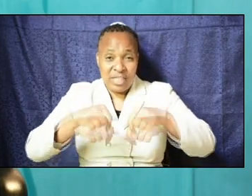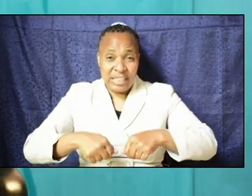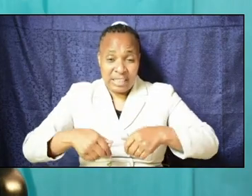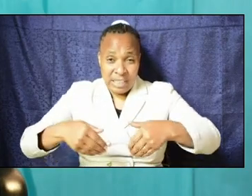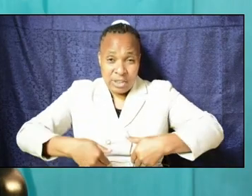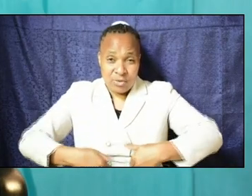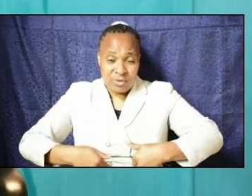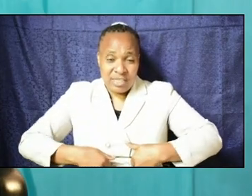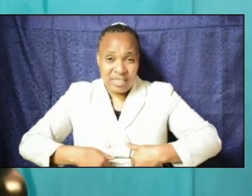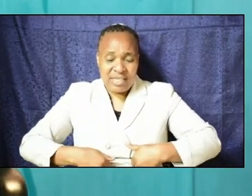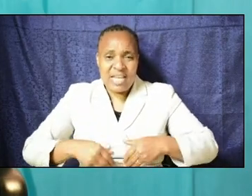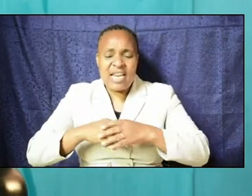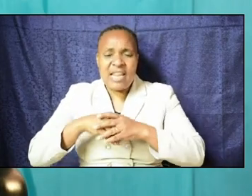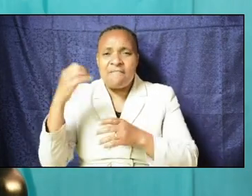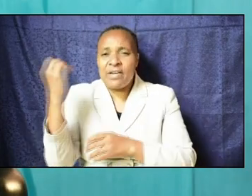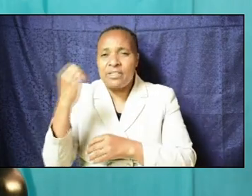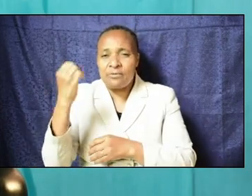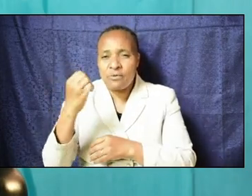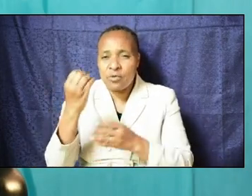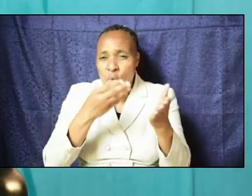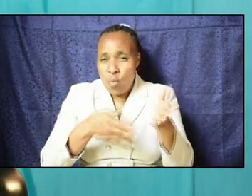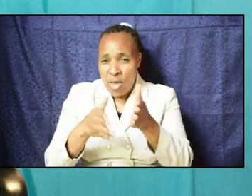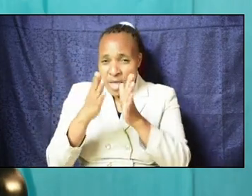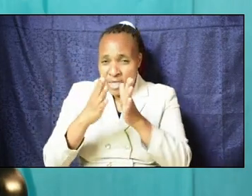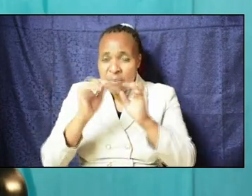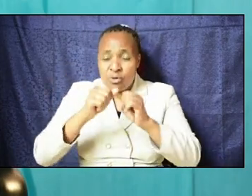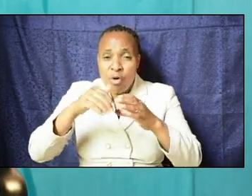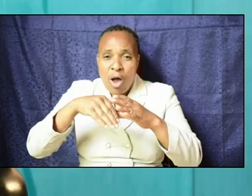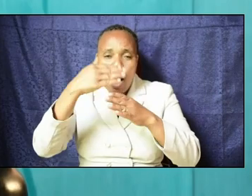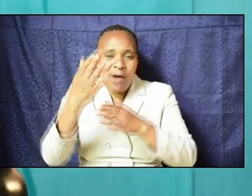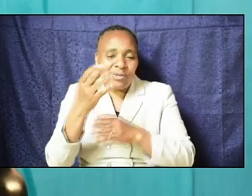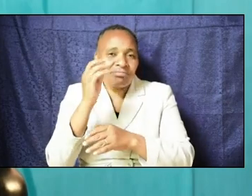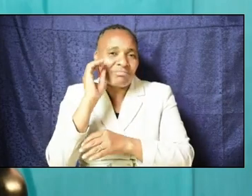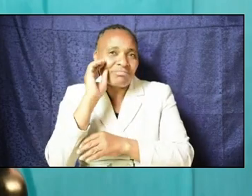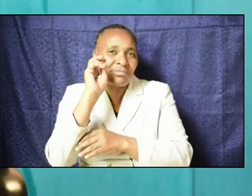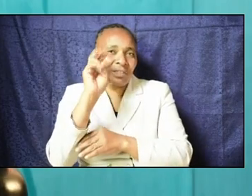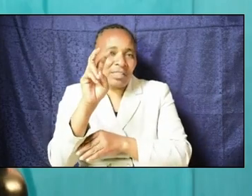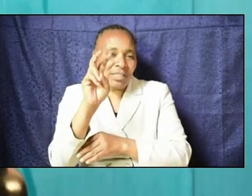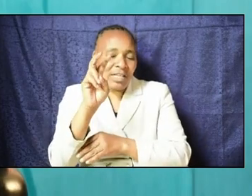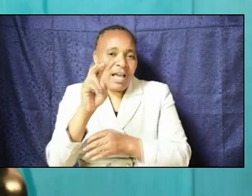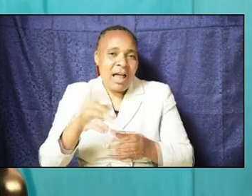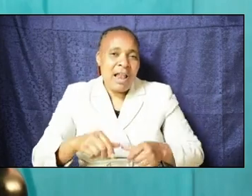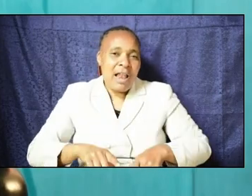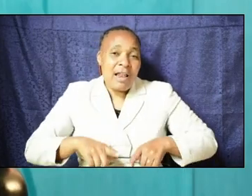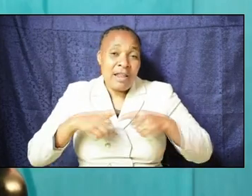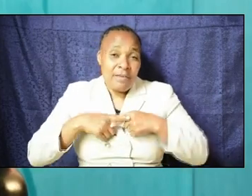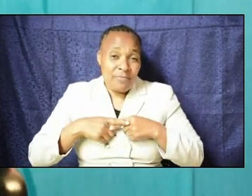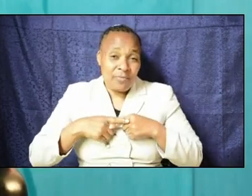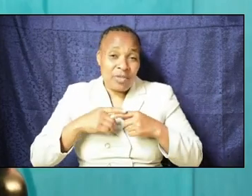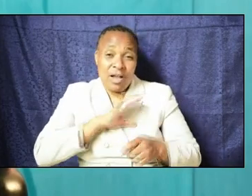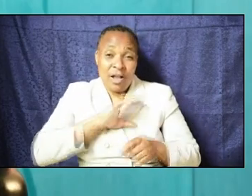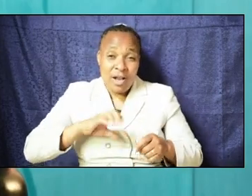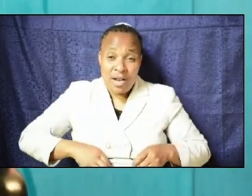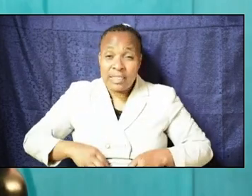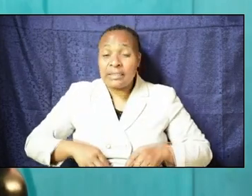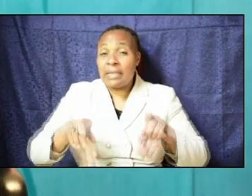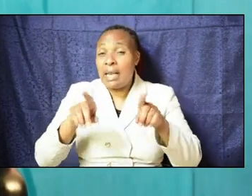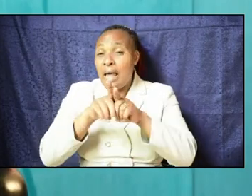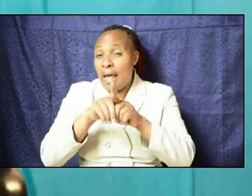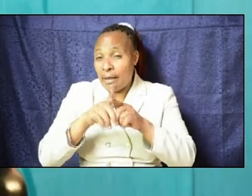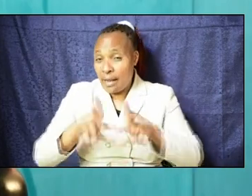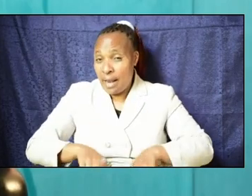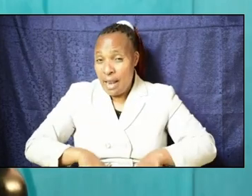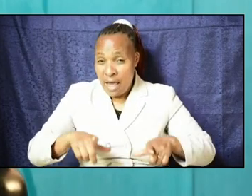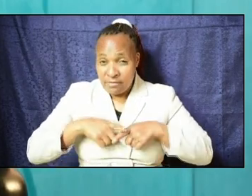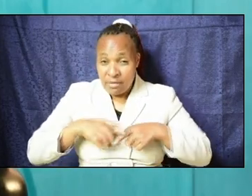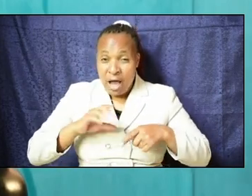an evangelical aspect, we can go out and lead Christ-like lives. And in this, many people, our